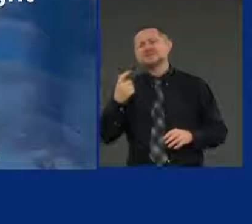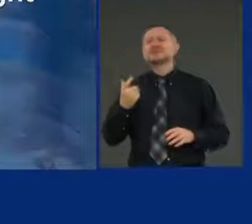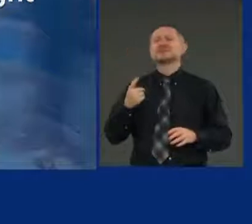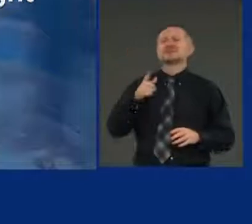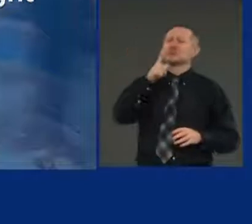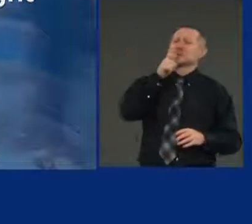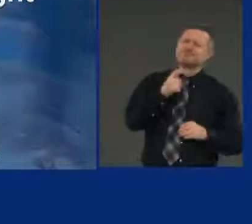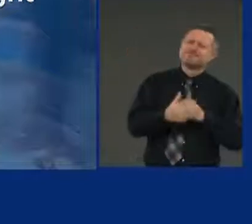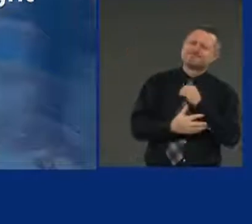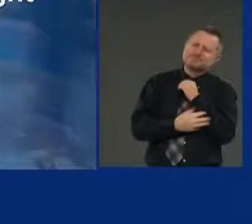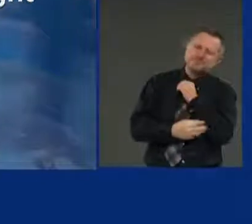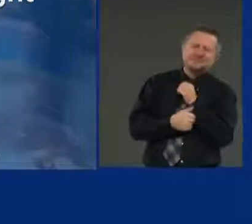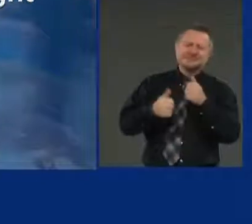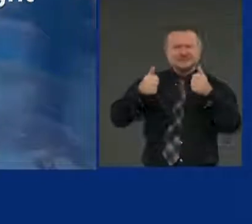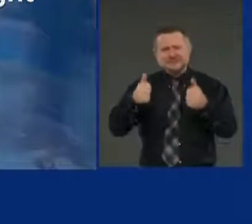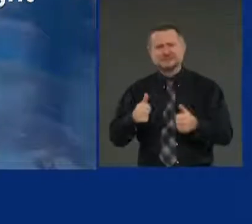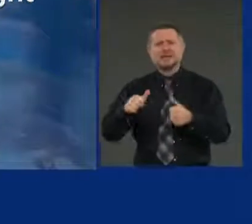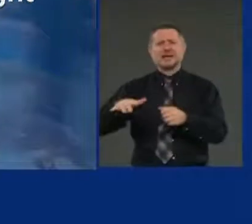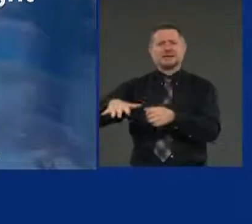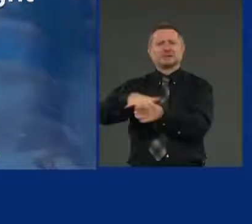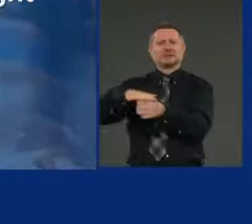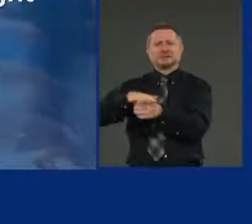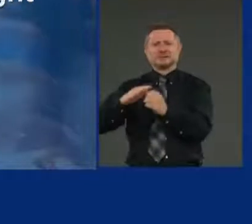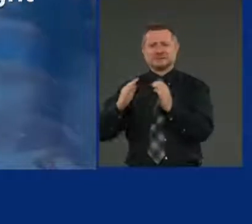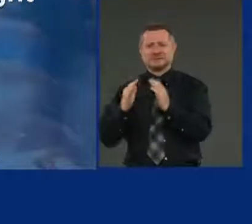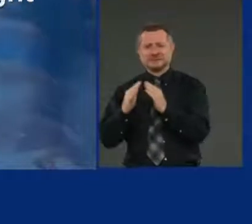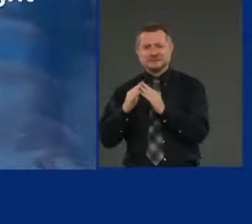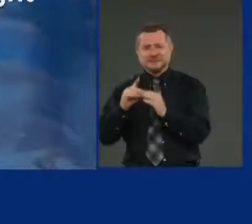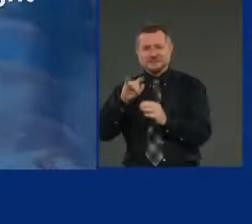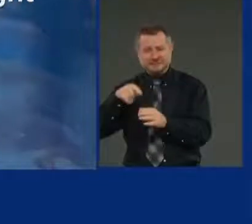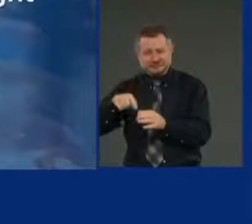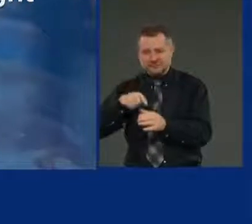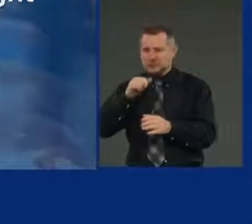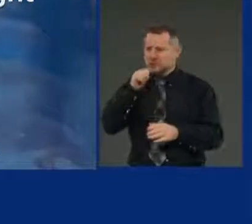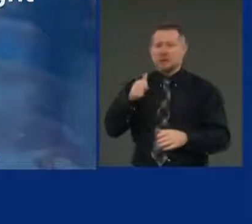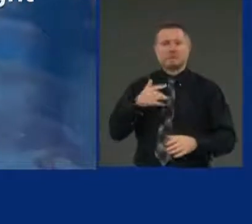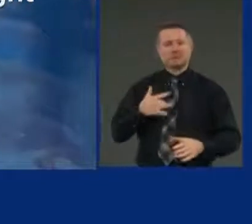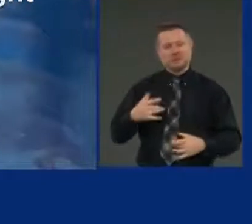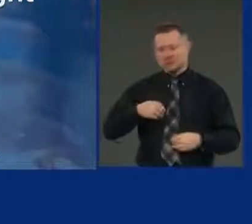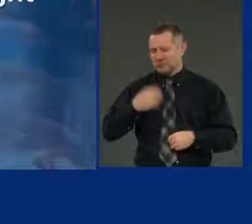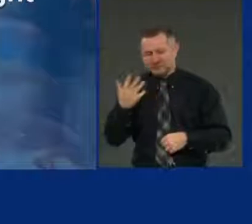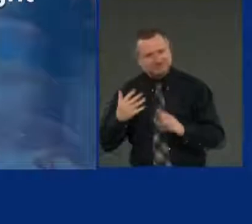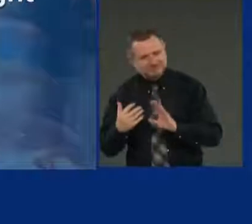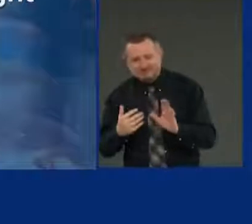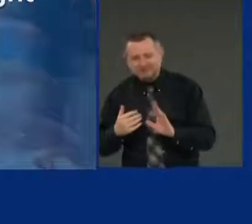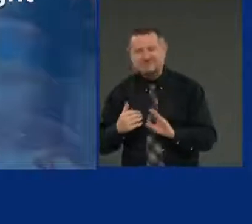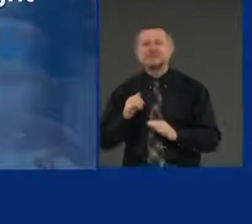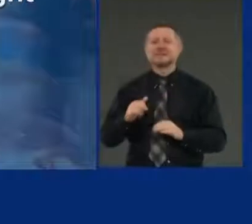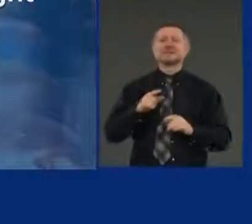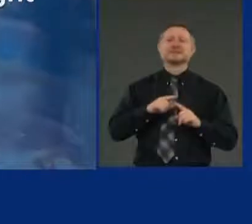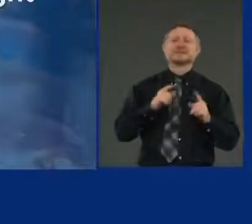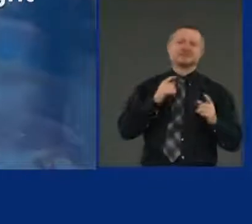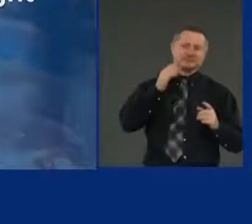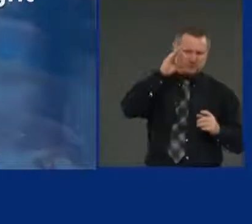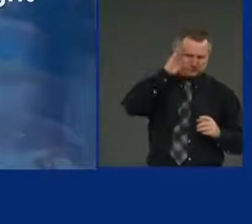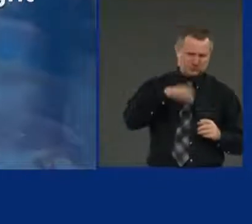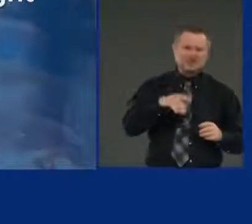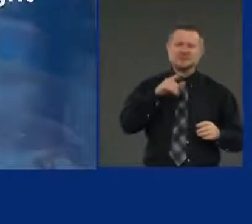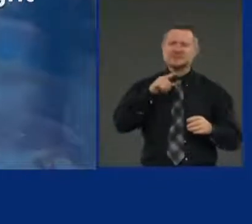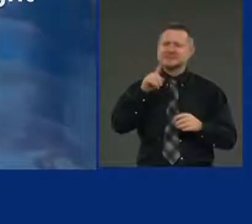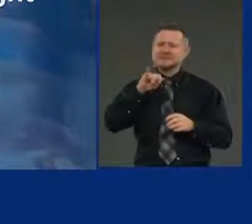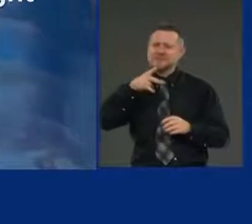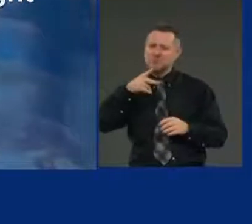income areas. They're more minority areas. And we know where they are by zip code. Some of these zip codes, you